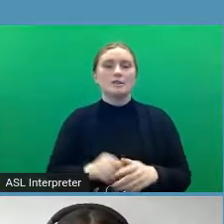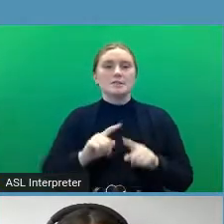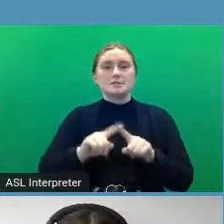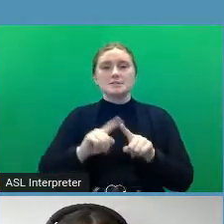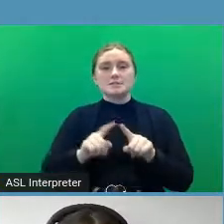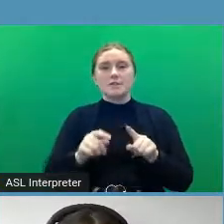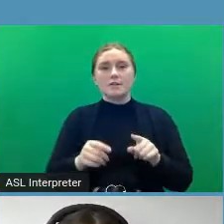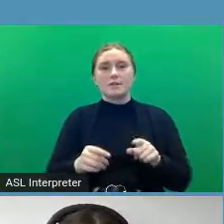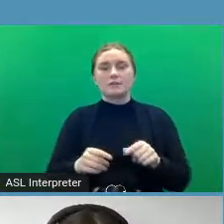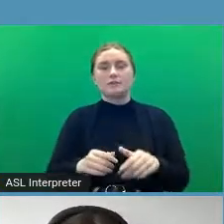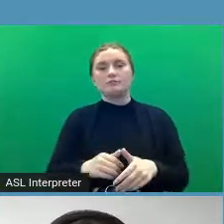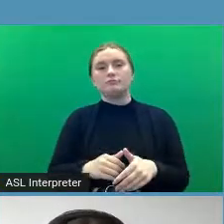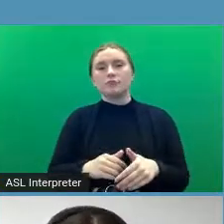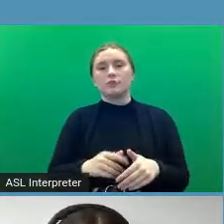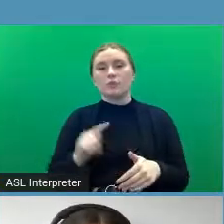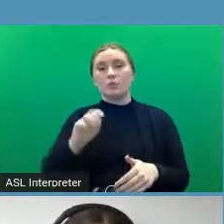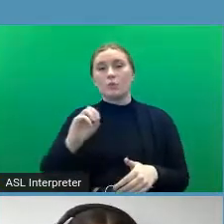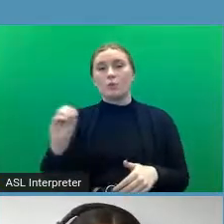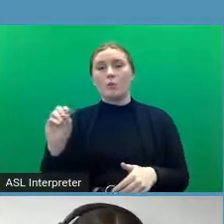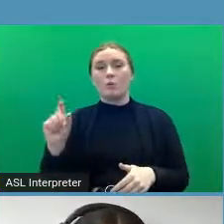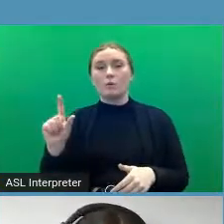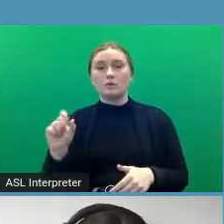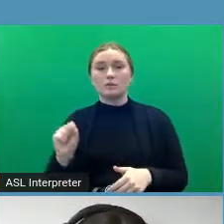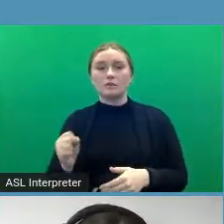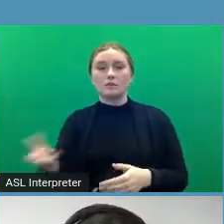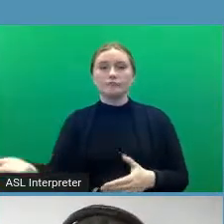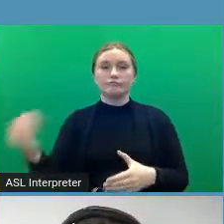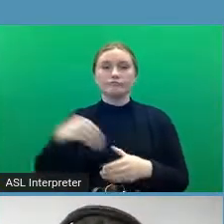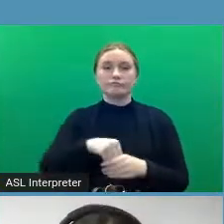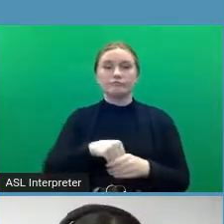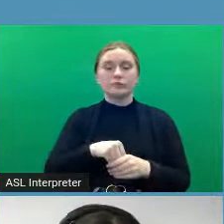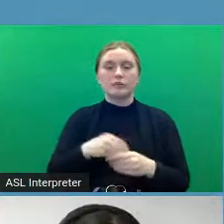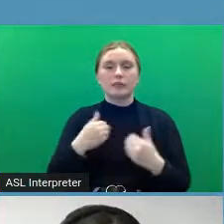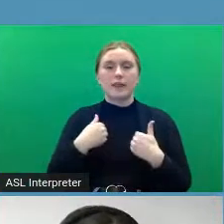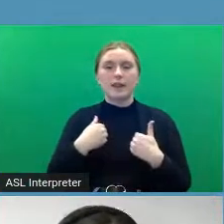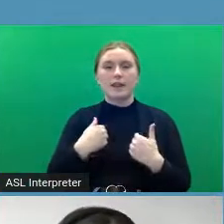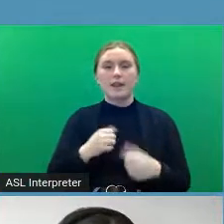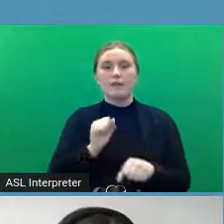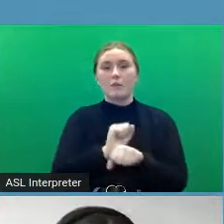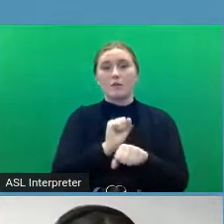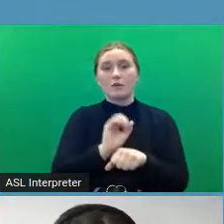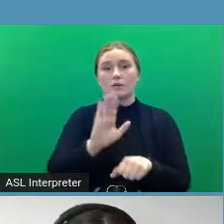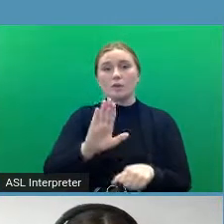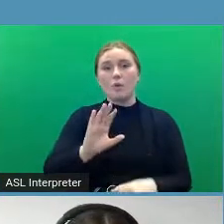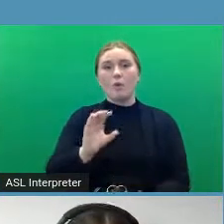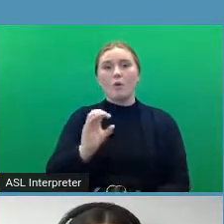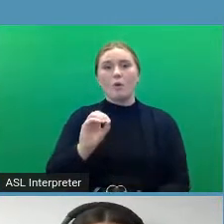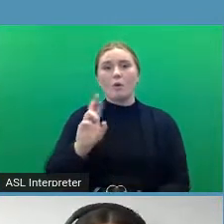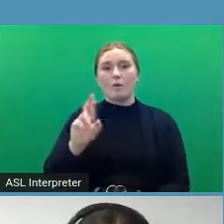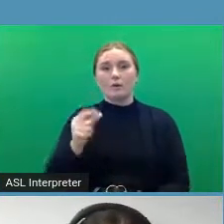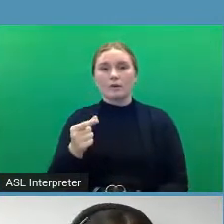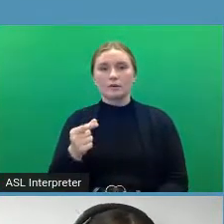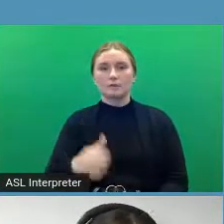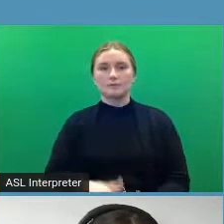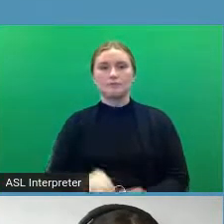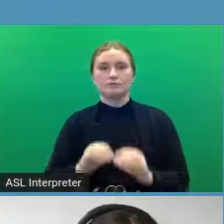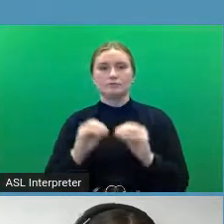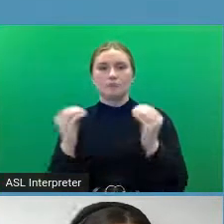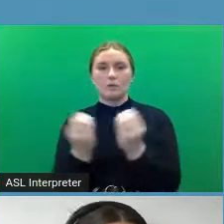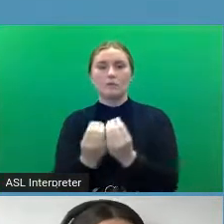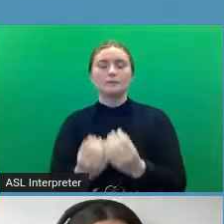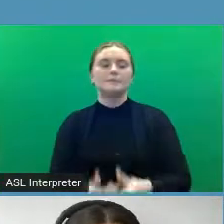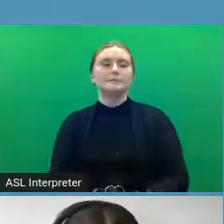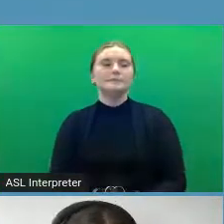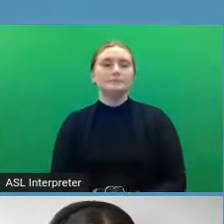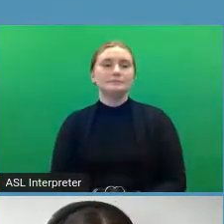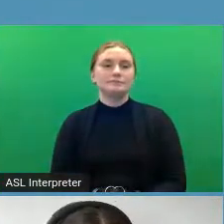you can all develop solutions that work for your organization. And so starting with pre-production, this